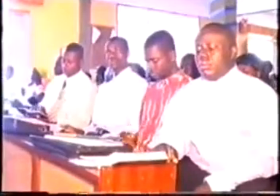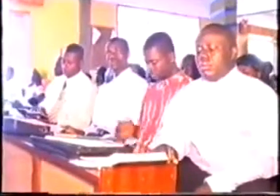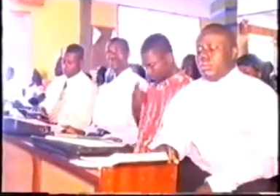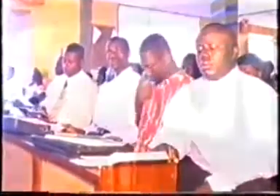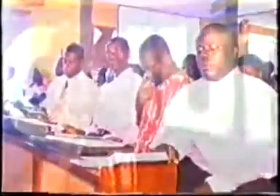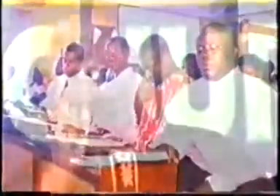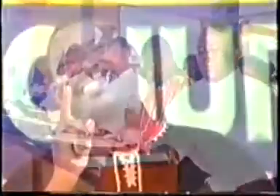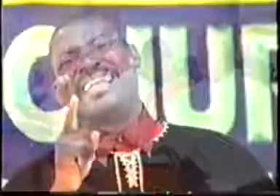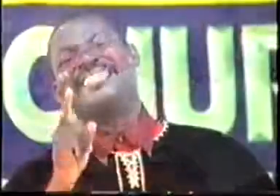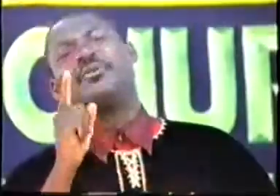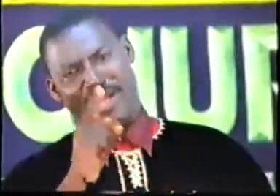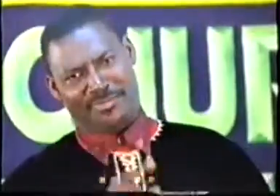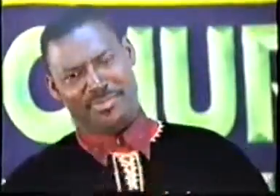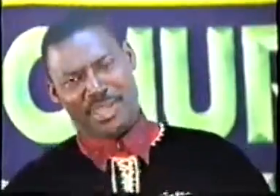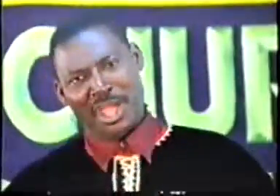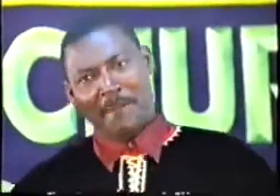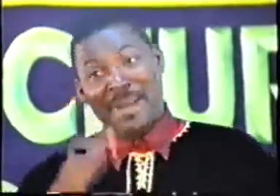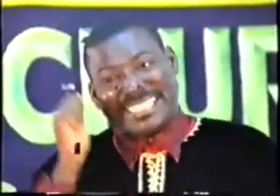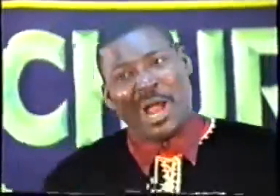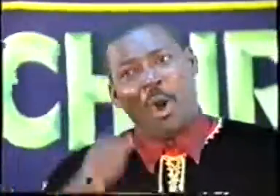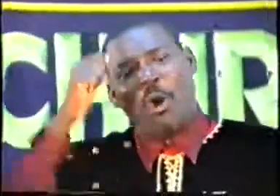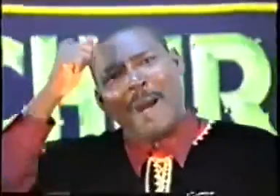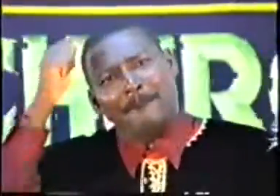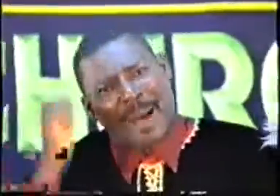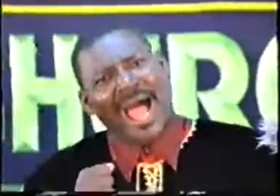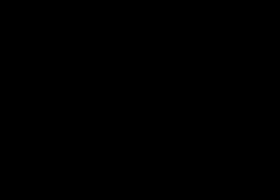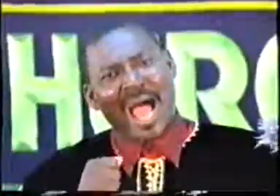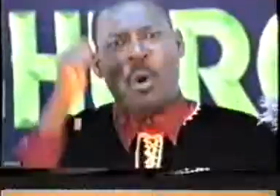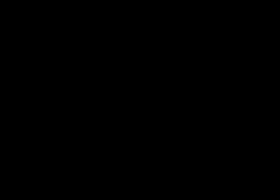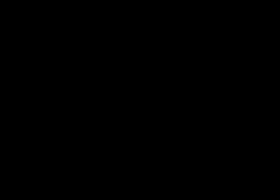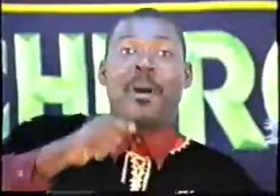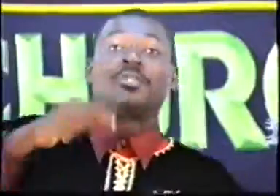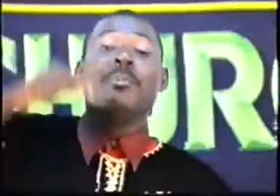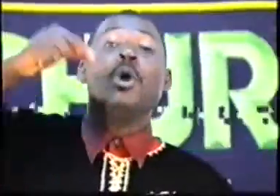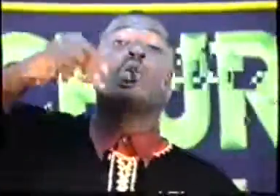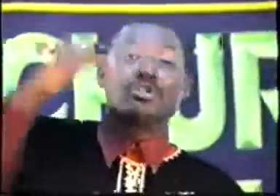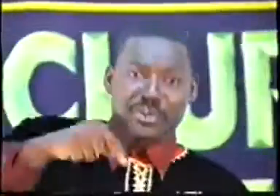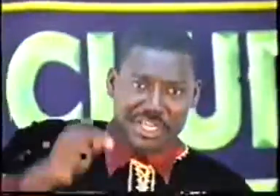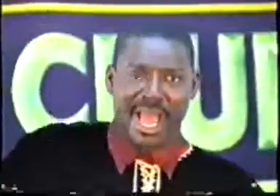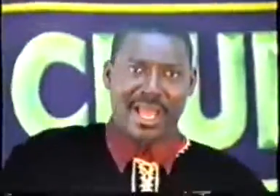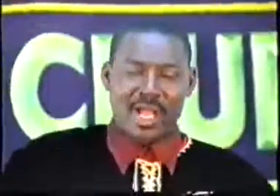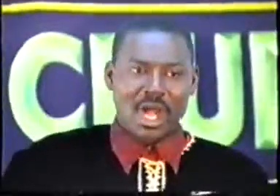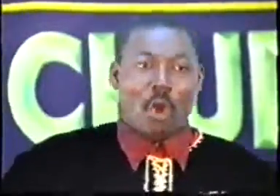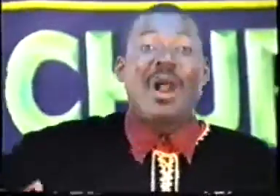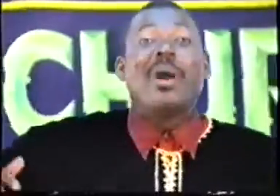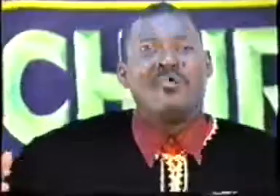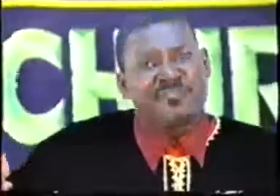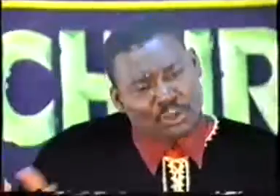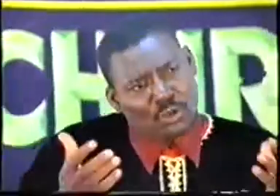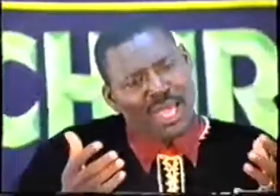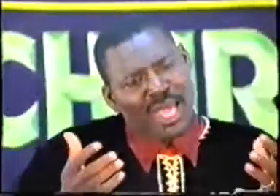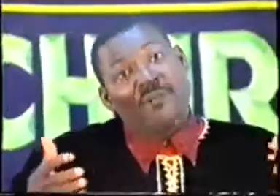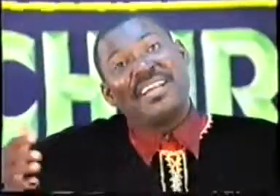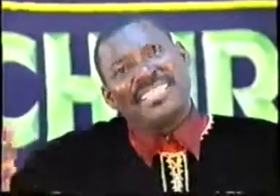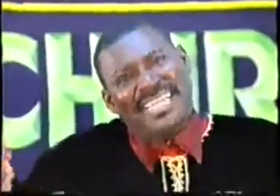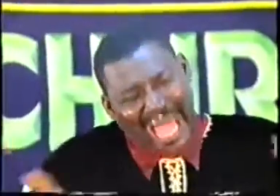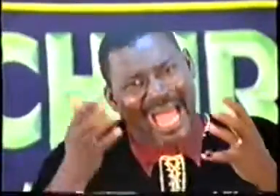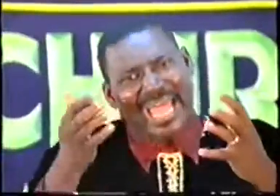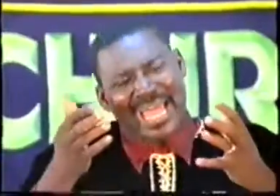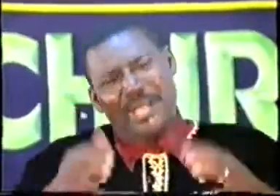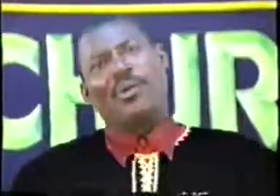a more excellent way. Metra or Kampa, our young ones will be your Christo near, or quite a one fasso, no one for